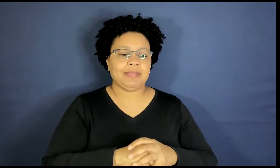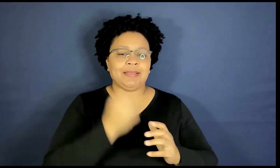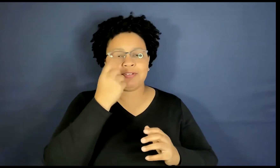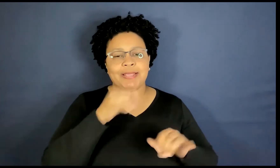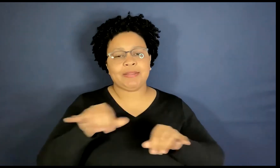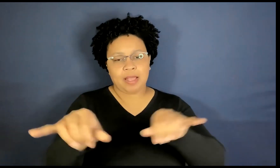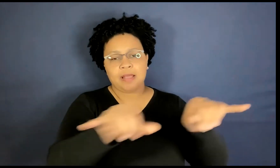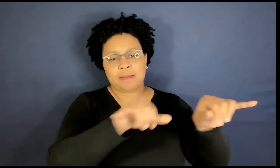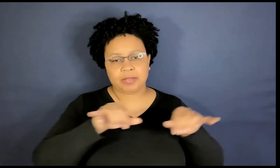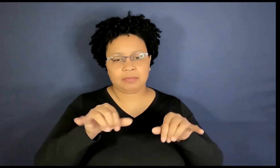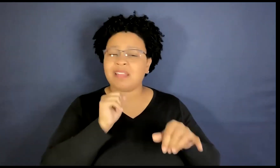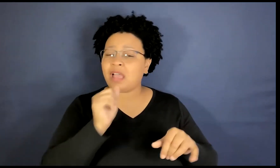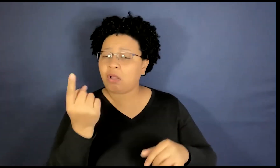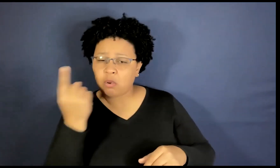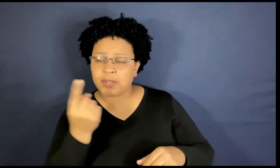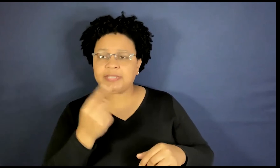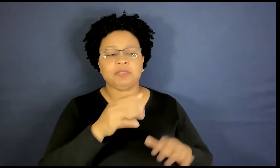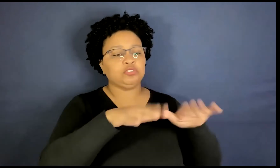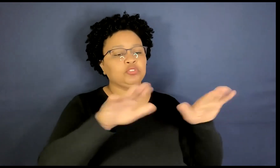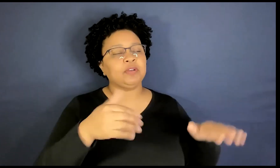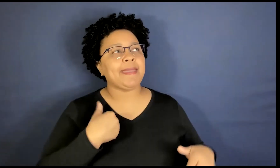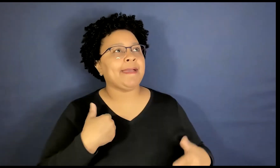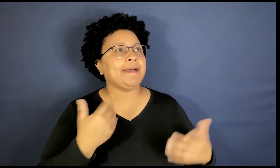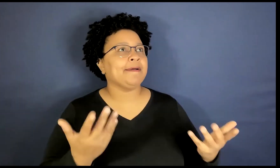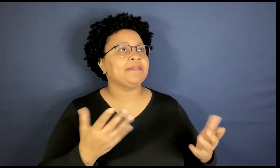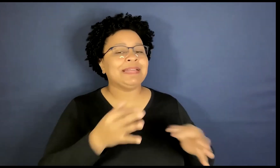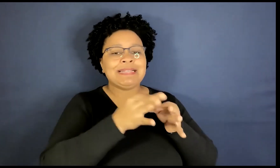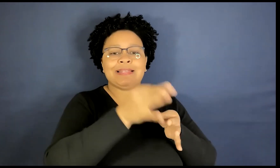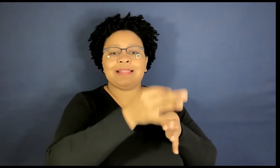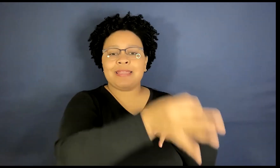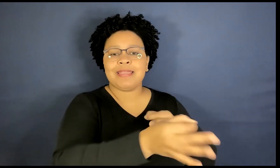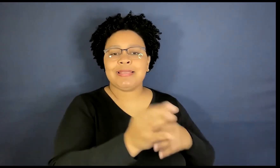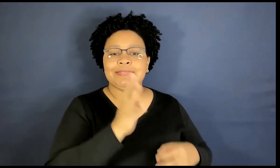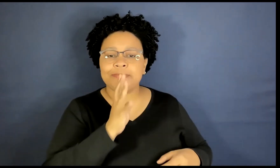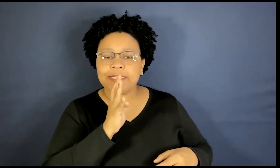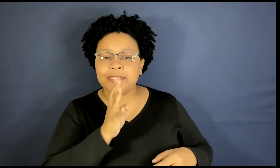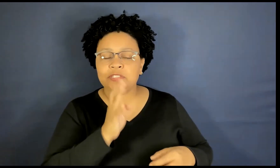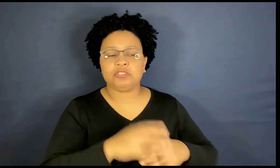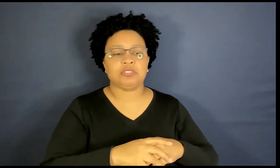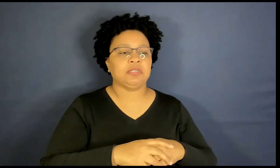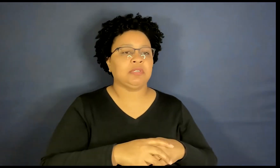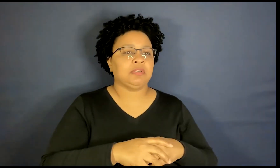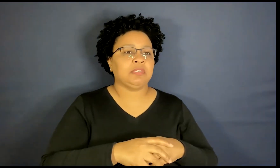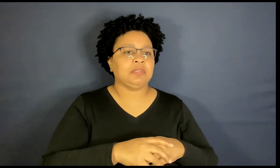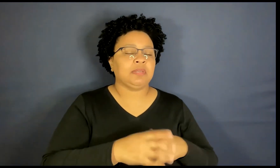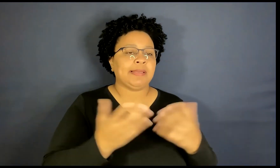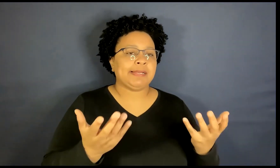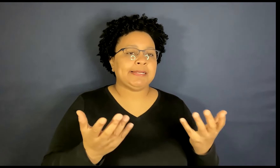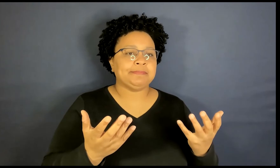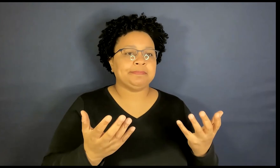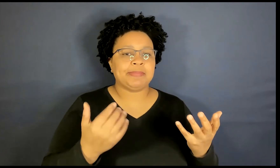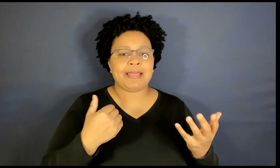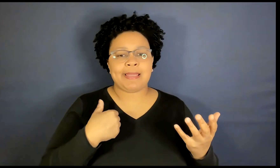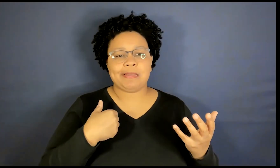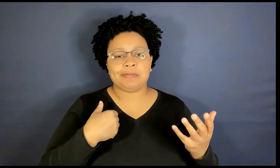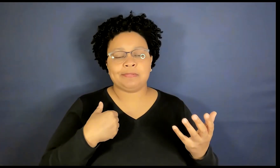always, children will have delayed speech, right? They will have a time where that they have a